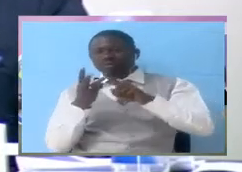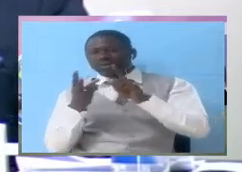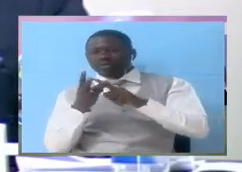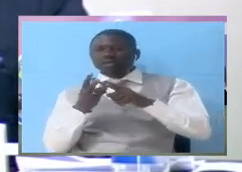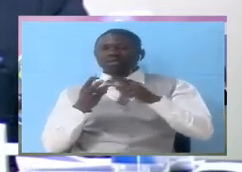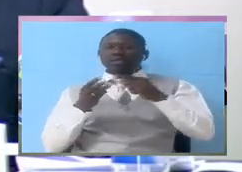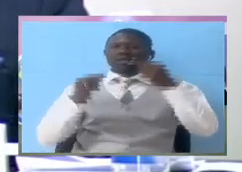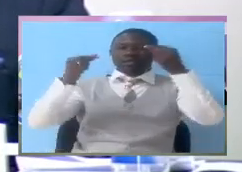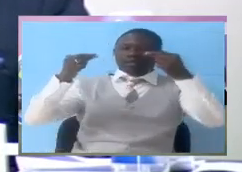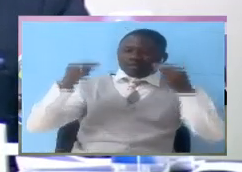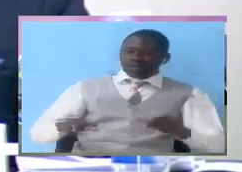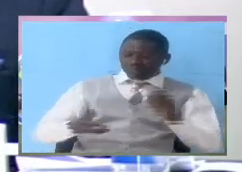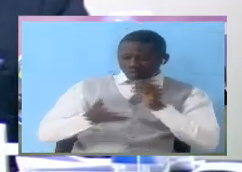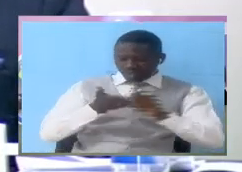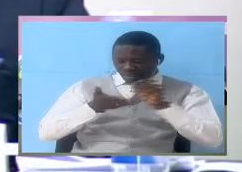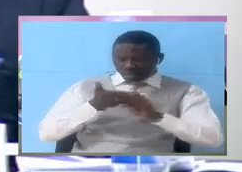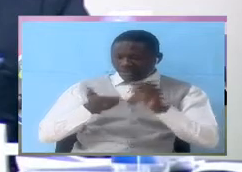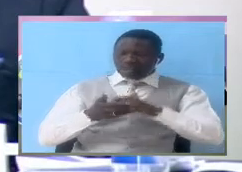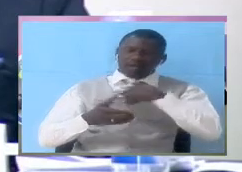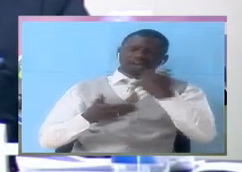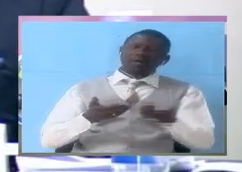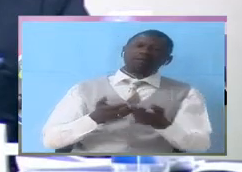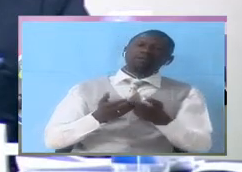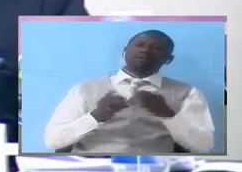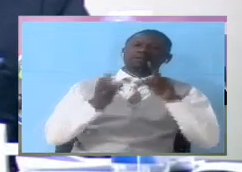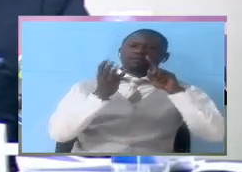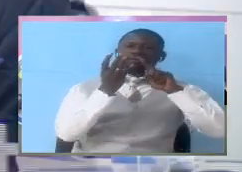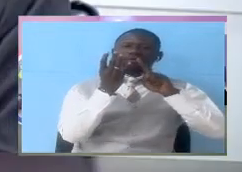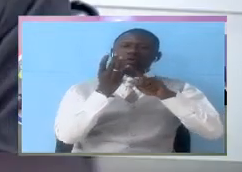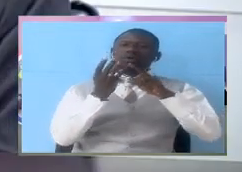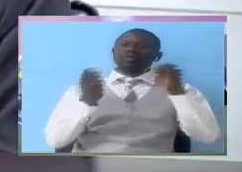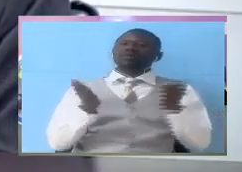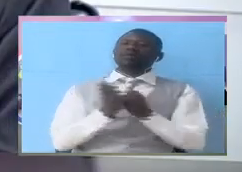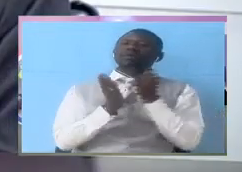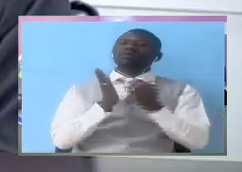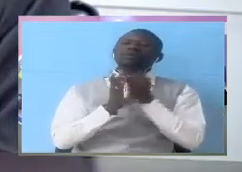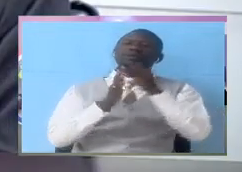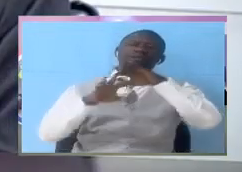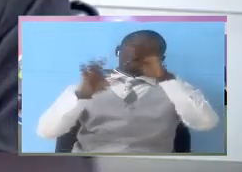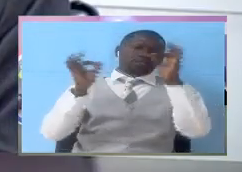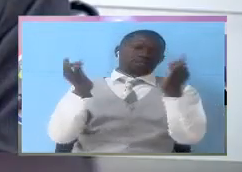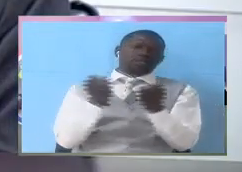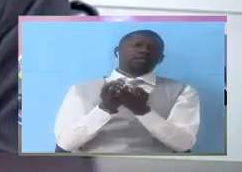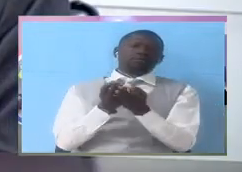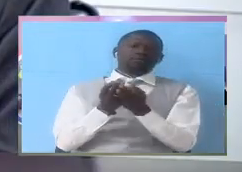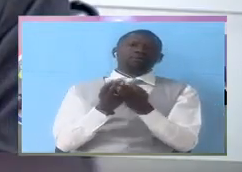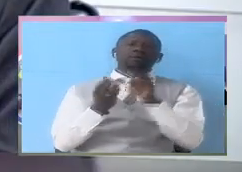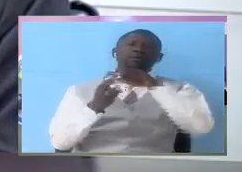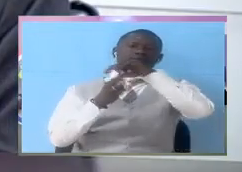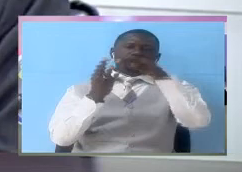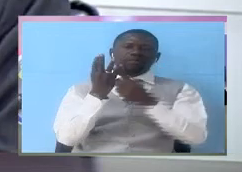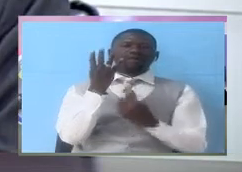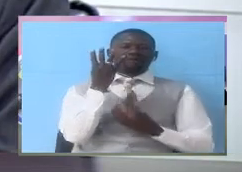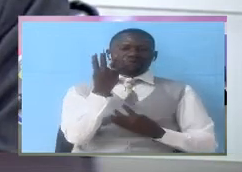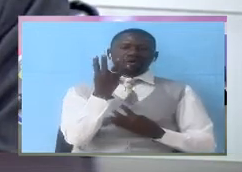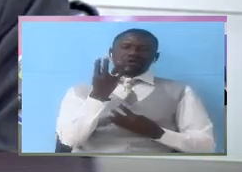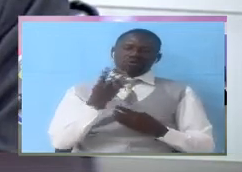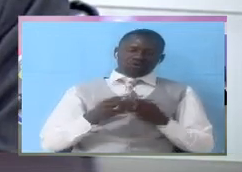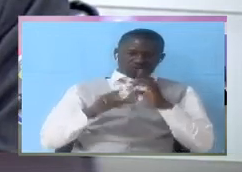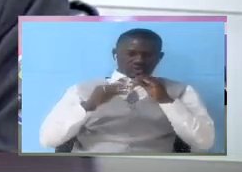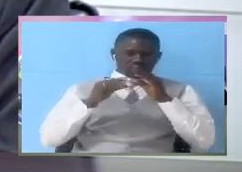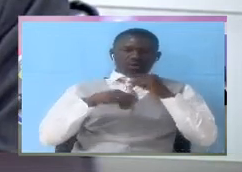the investigators. Watane ñen tamit ñenen ti fan yi nga xamne mo umba kilifa yoy nga